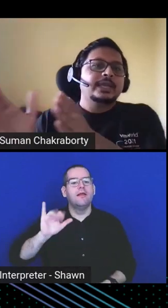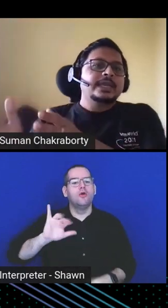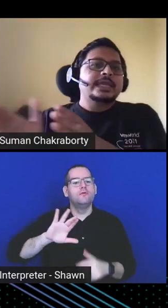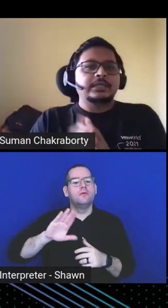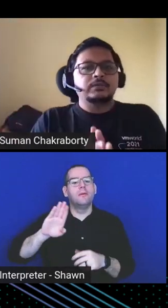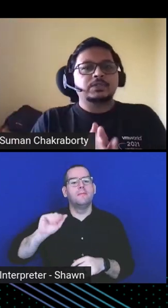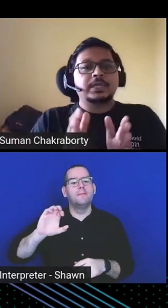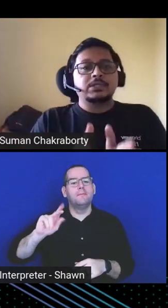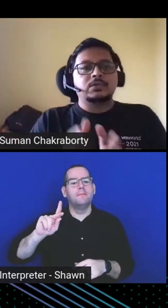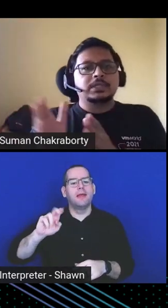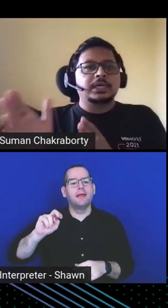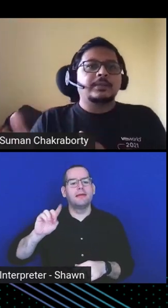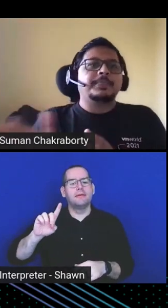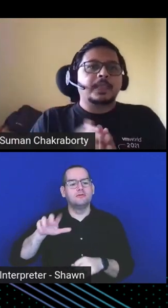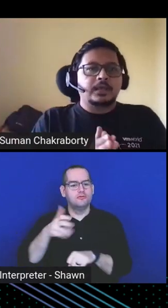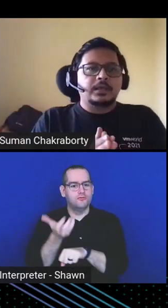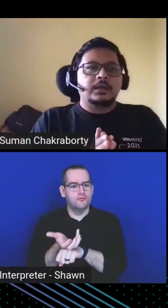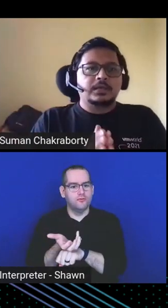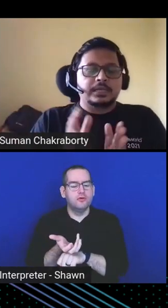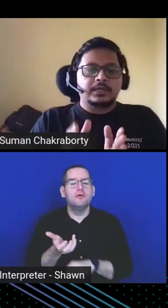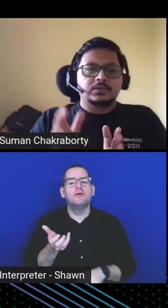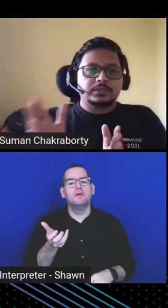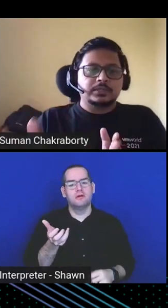pointing individually to the